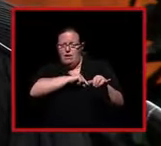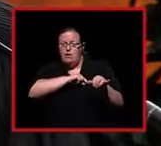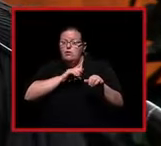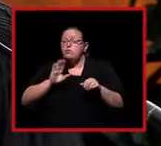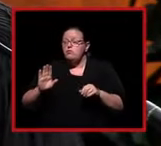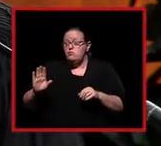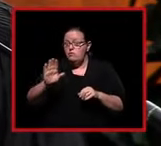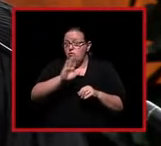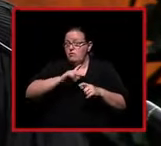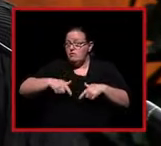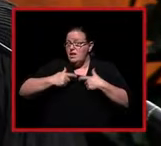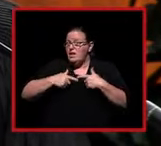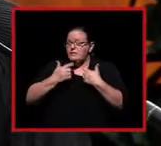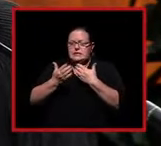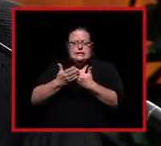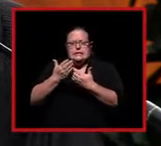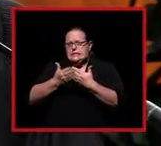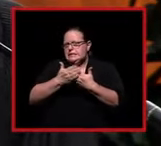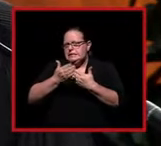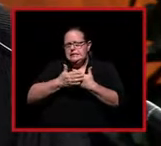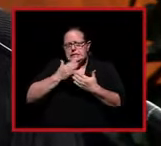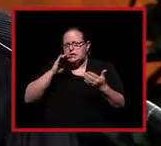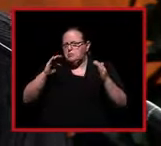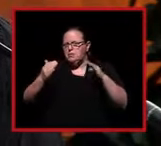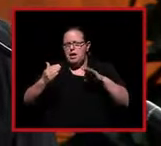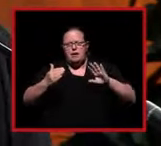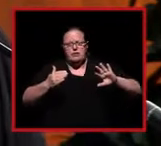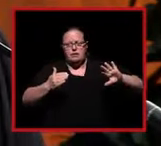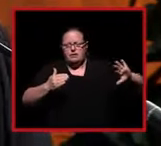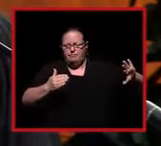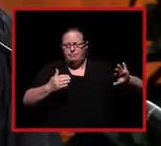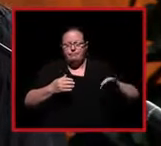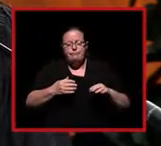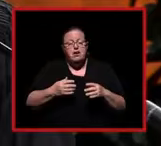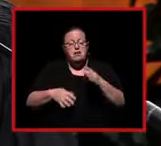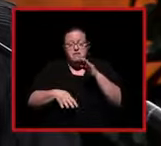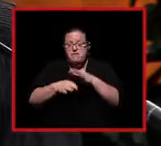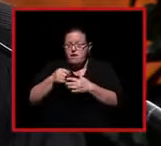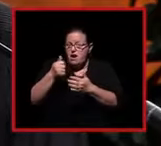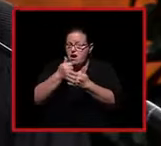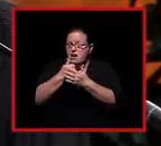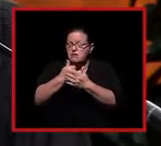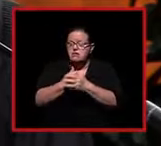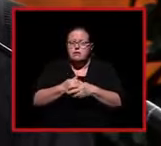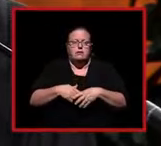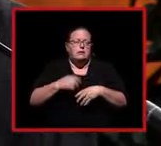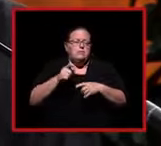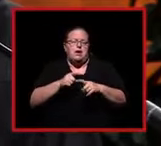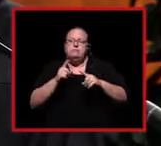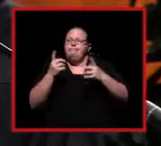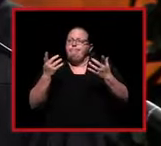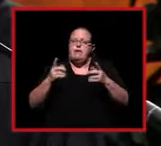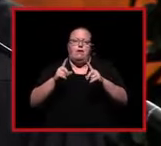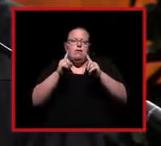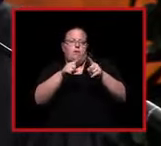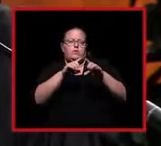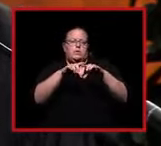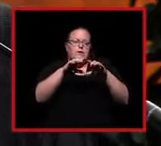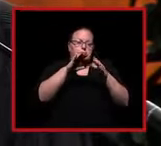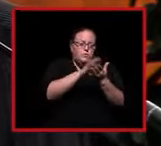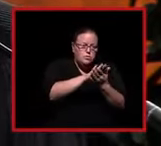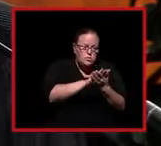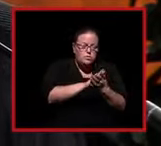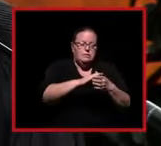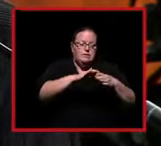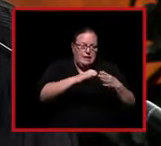easy. Many of you have found within yourself the ability to go from class to work to home, and home